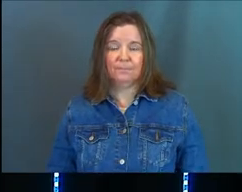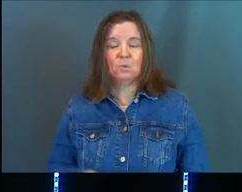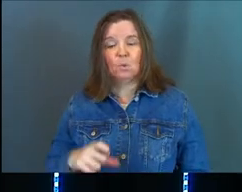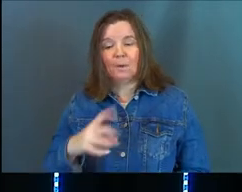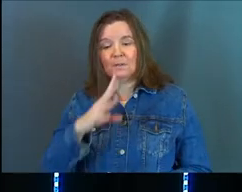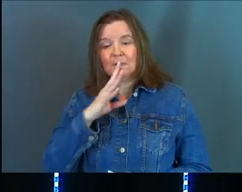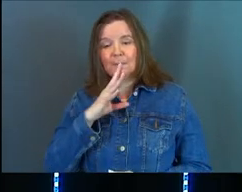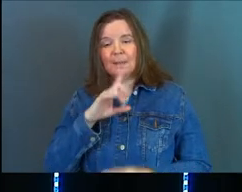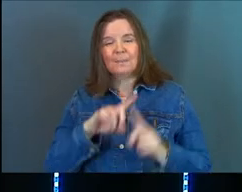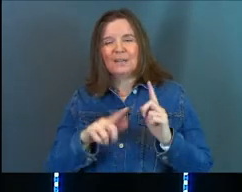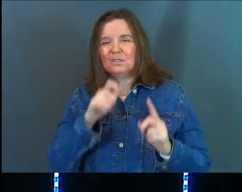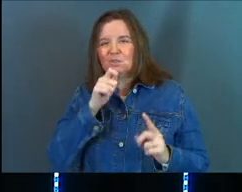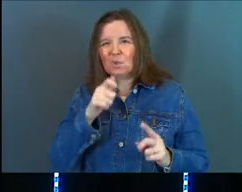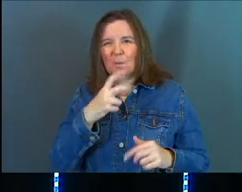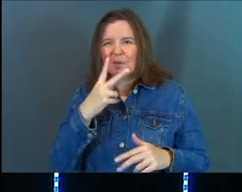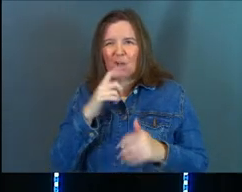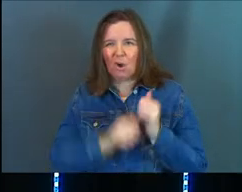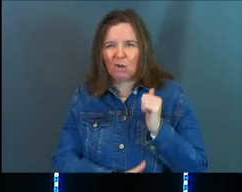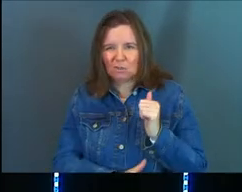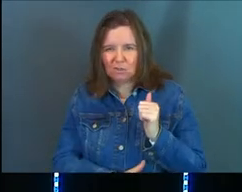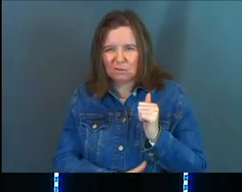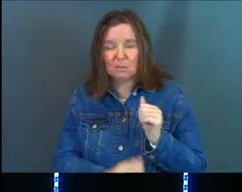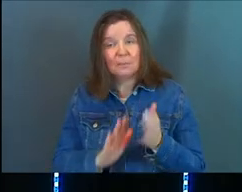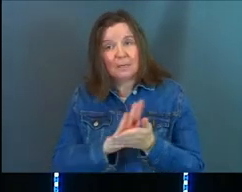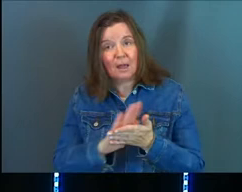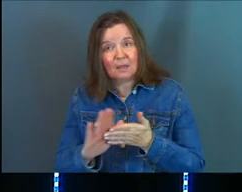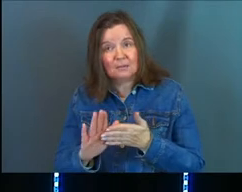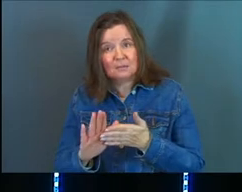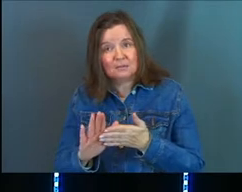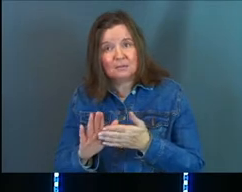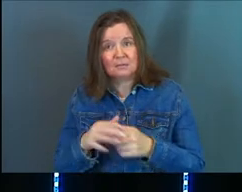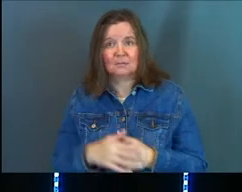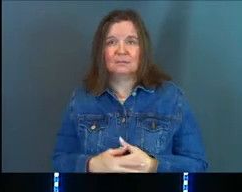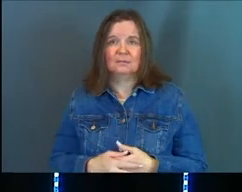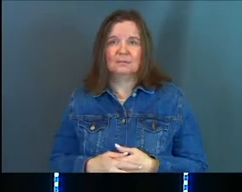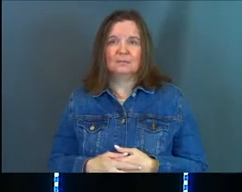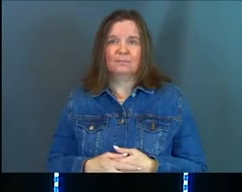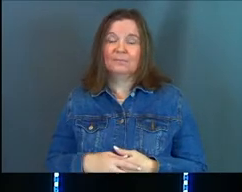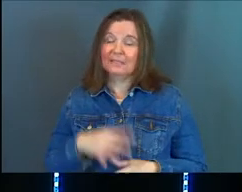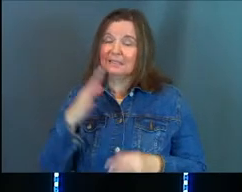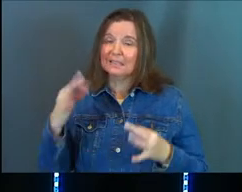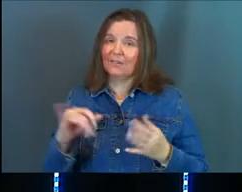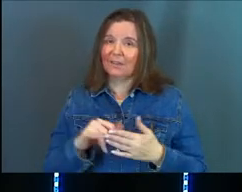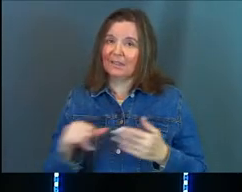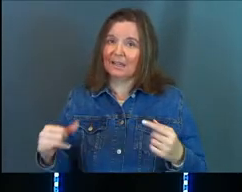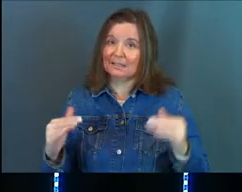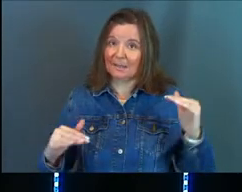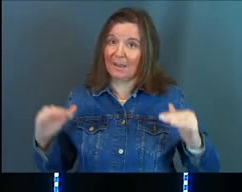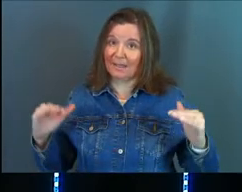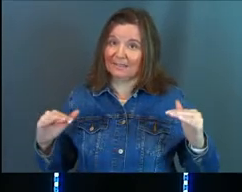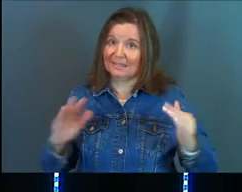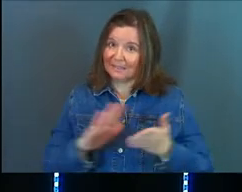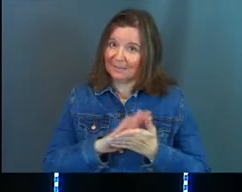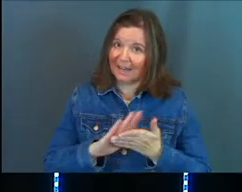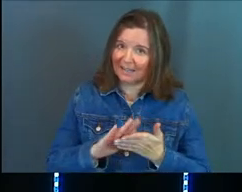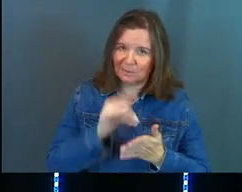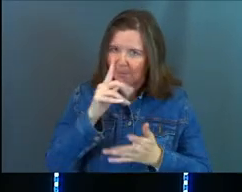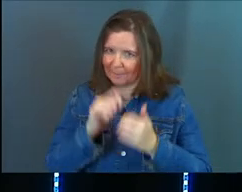You got to speak it, but don't be harsh about it. Be nice. Definitely, that's the counterbalance, right? Be